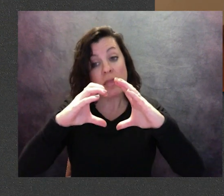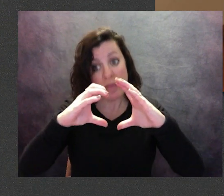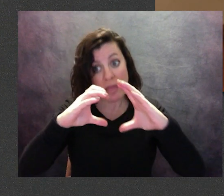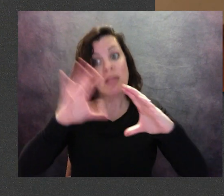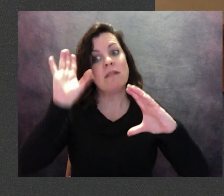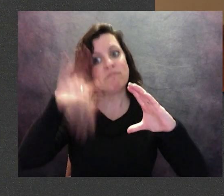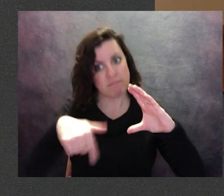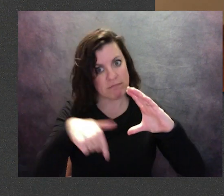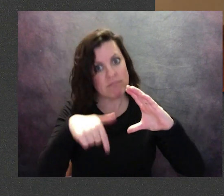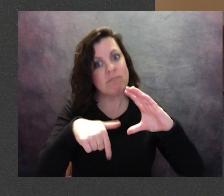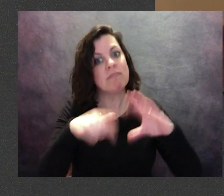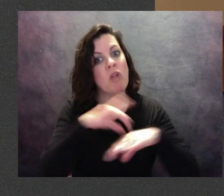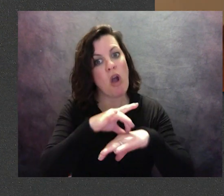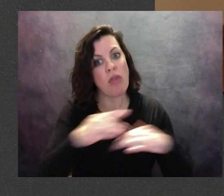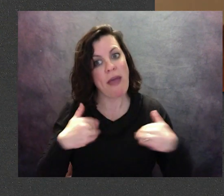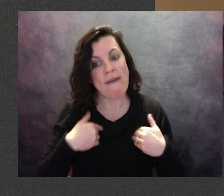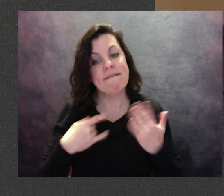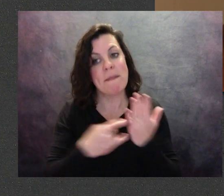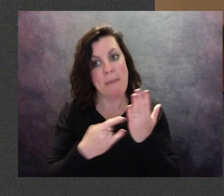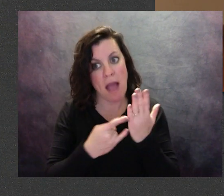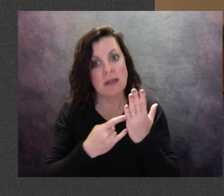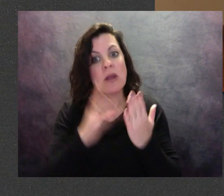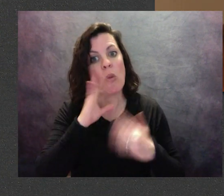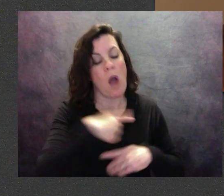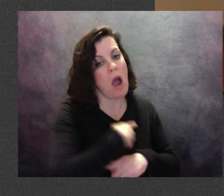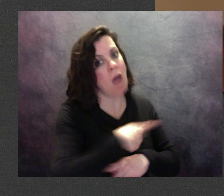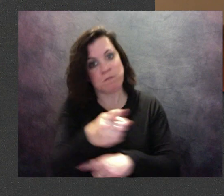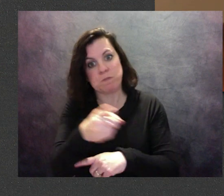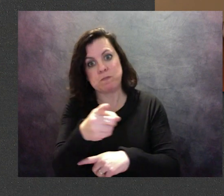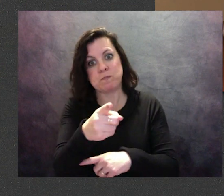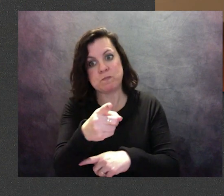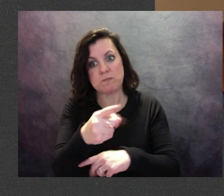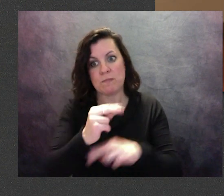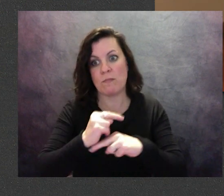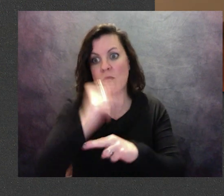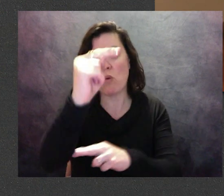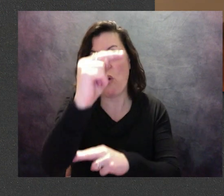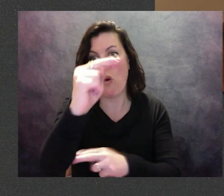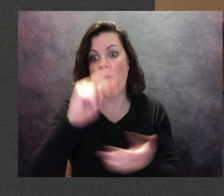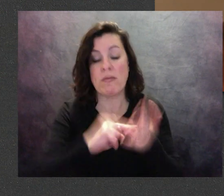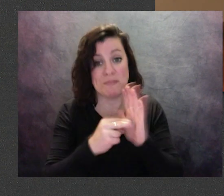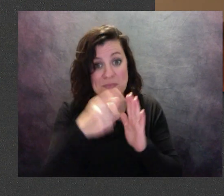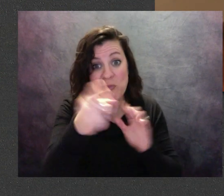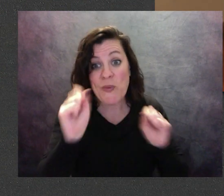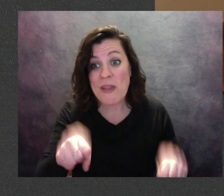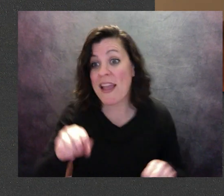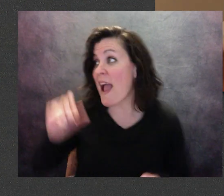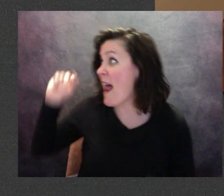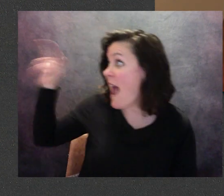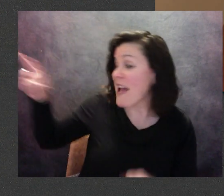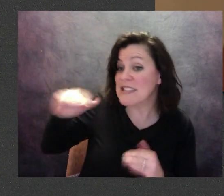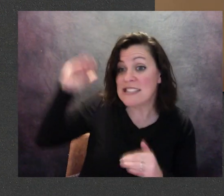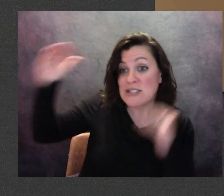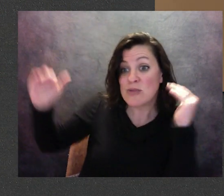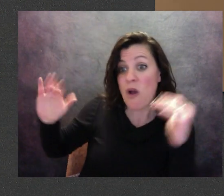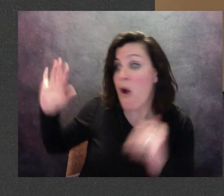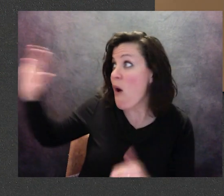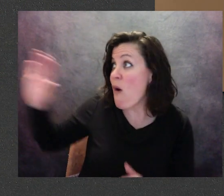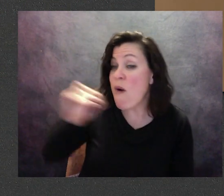tell us where north is. Yes, and you know what? You can ask your grown-up